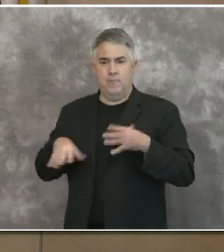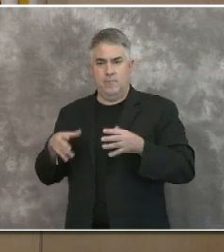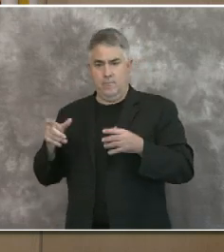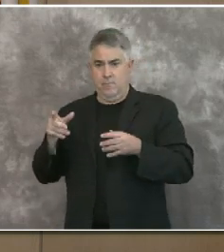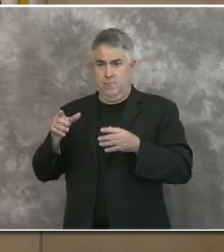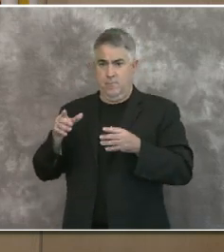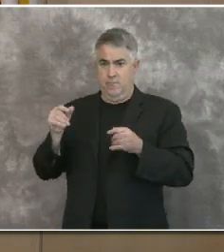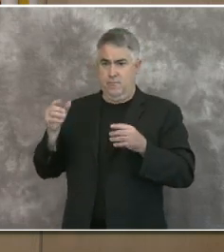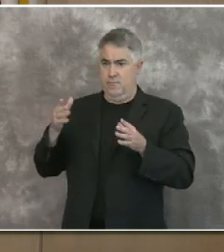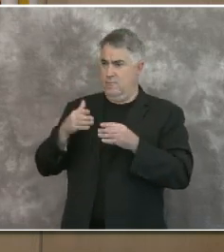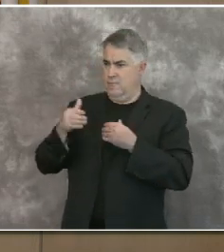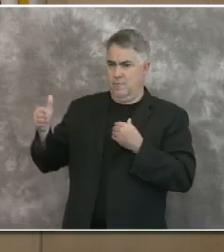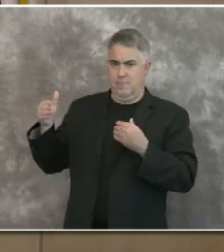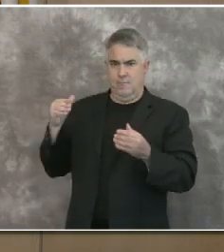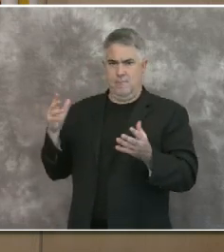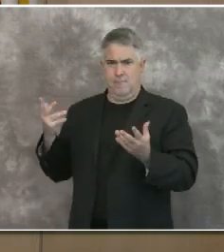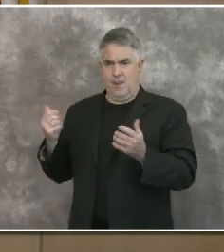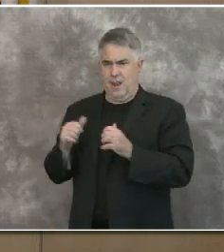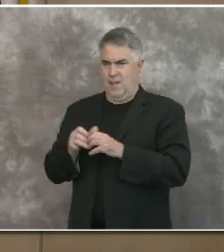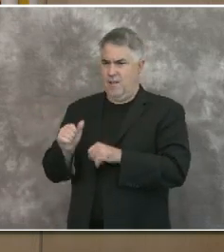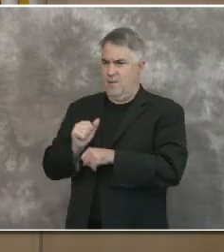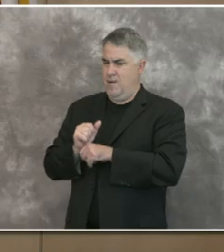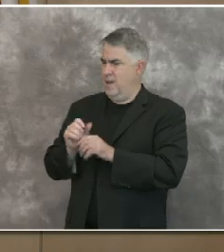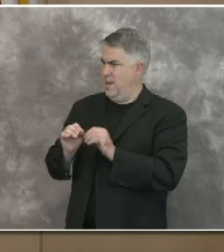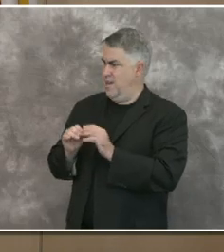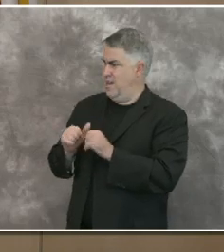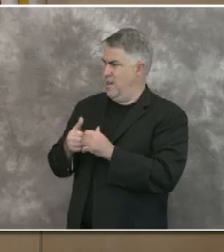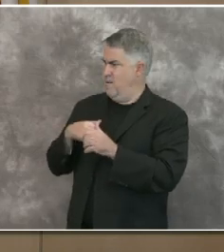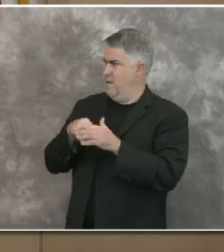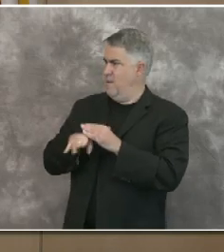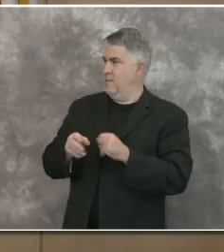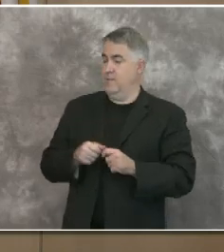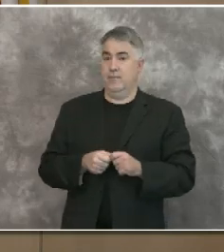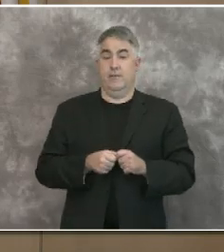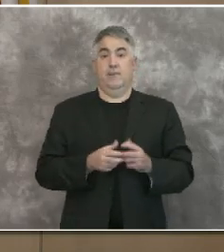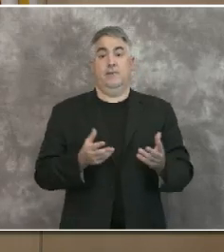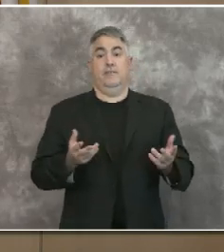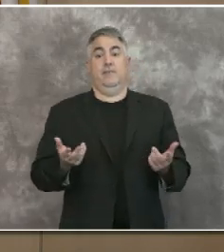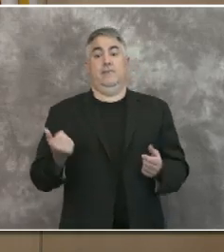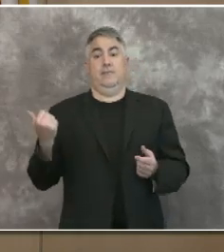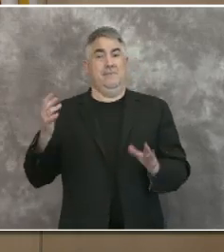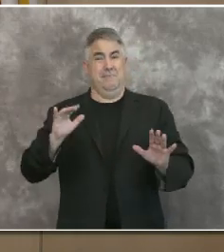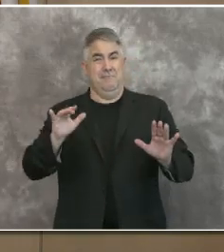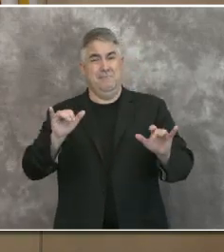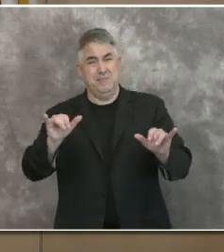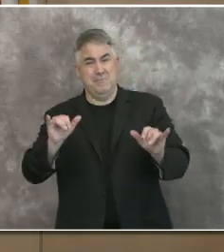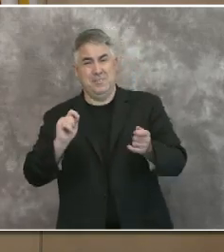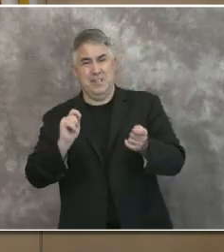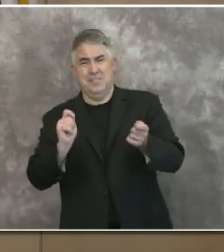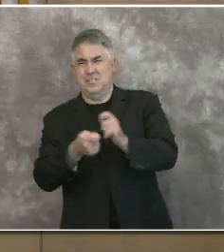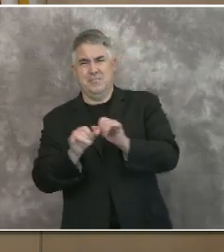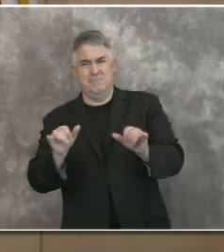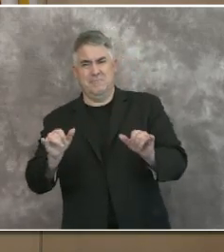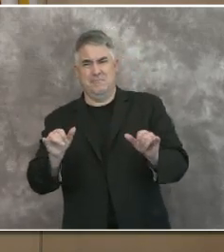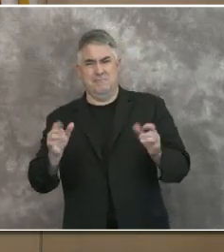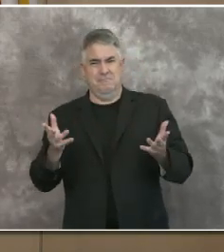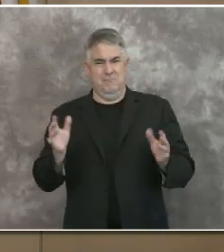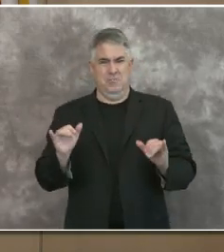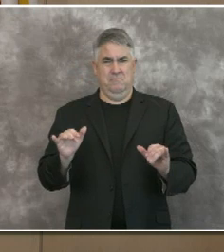apart? Just a little bit of clarification on fitting rooms. Nothing should change with clothing. Nothing should change